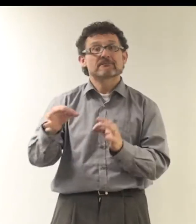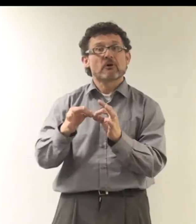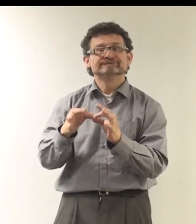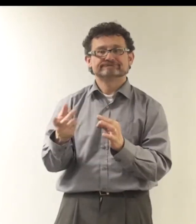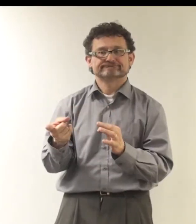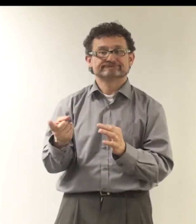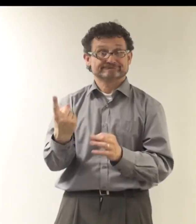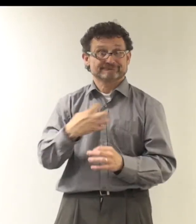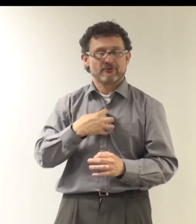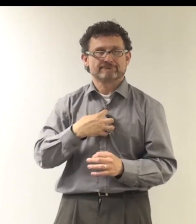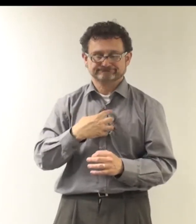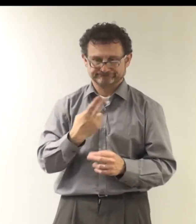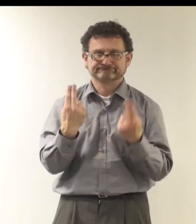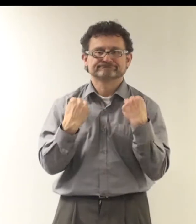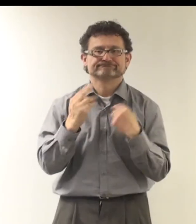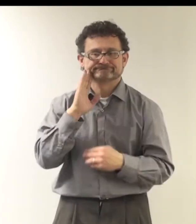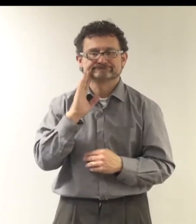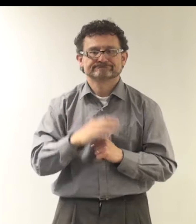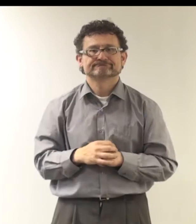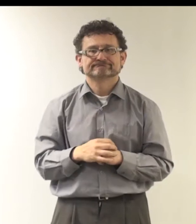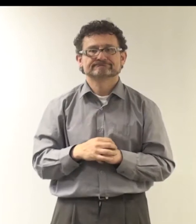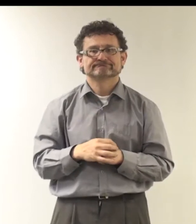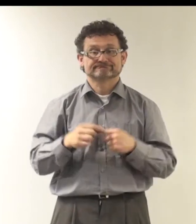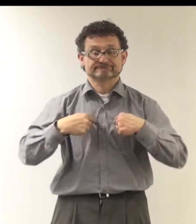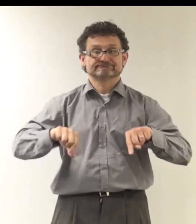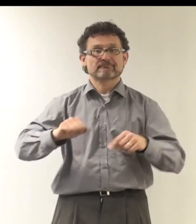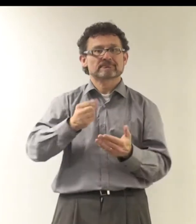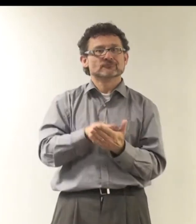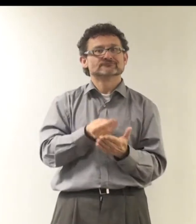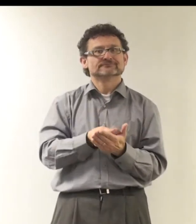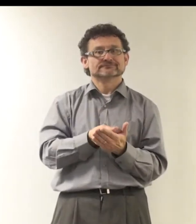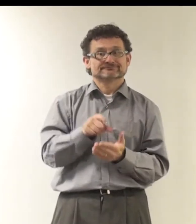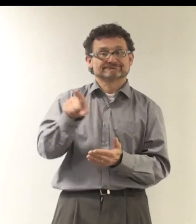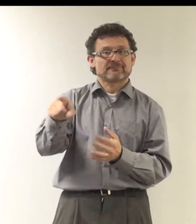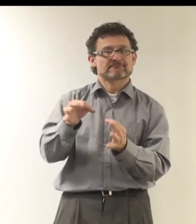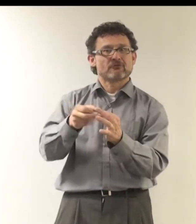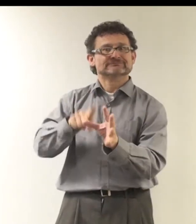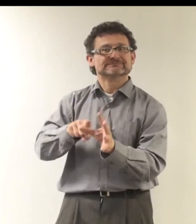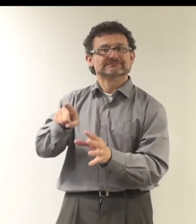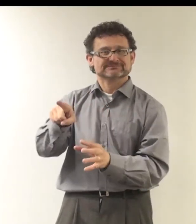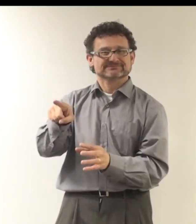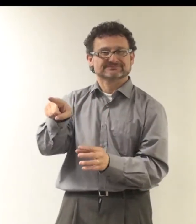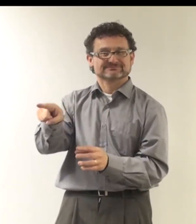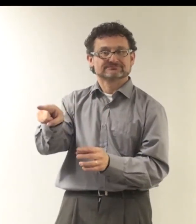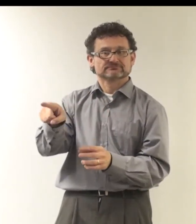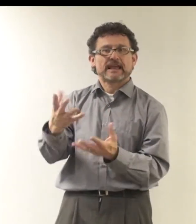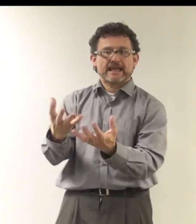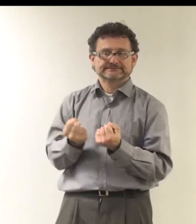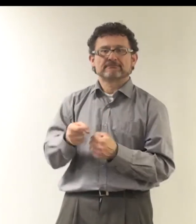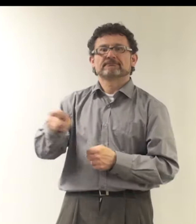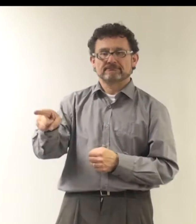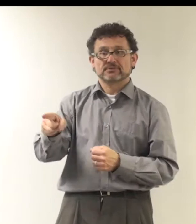green policies that have benefited people across London. When we pushed for the living wage, which